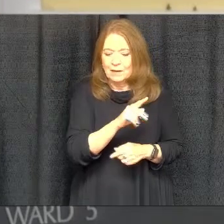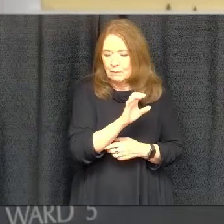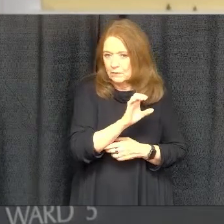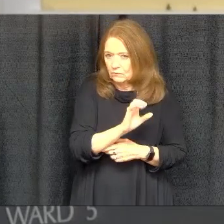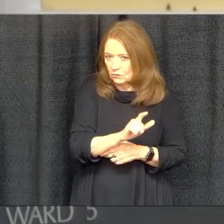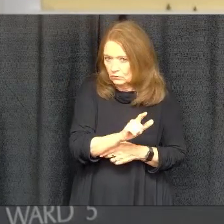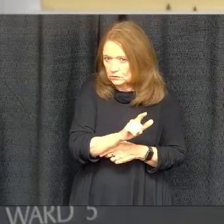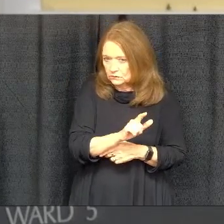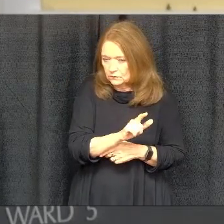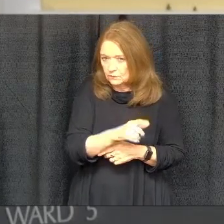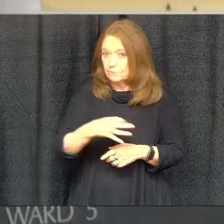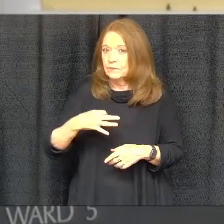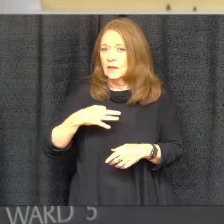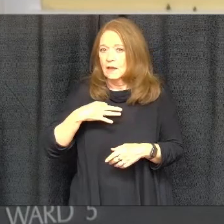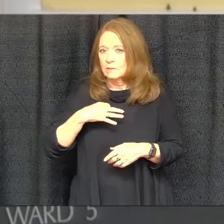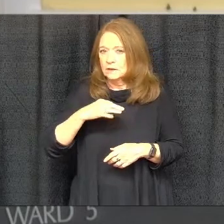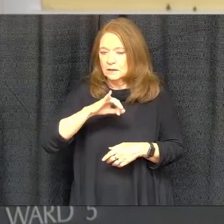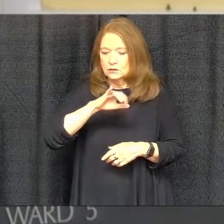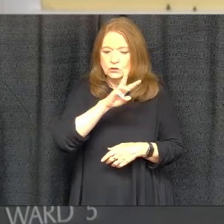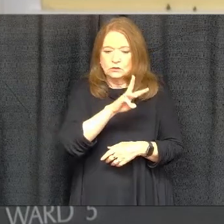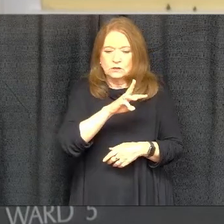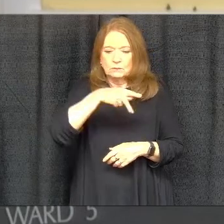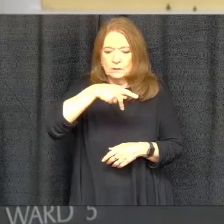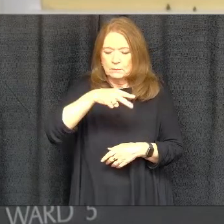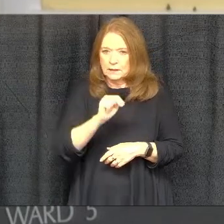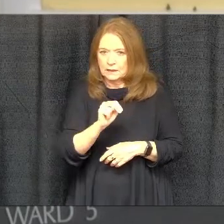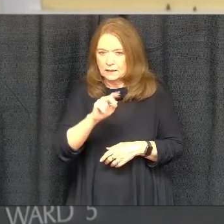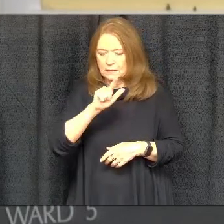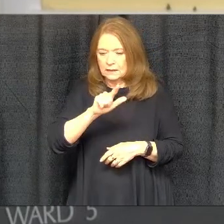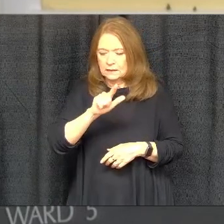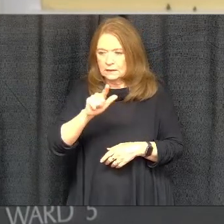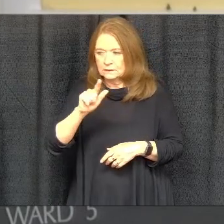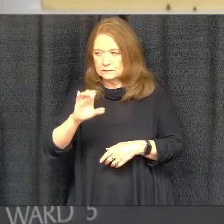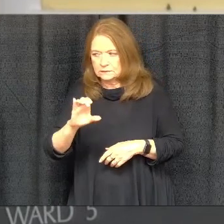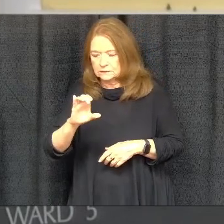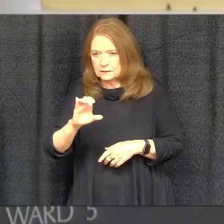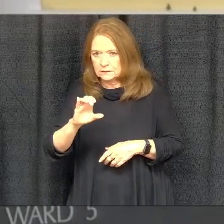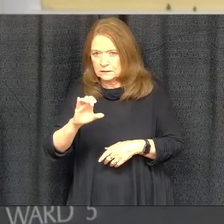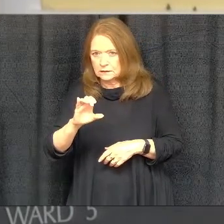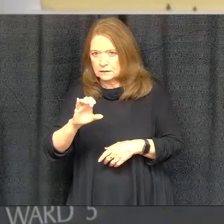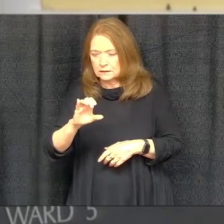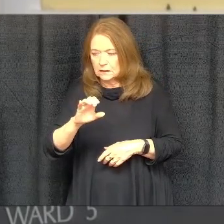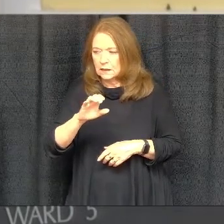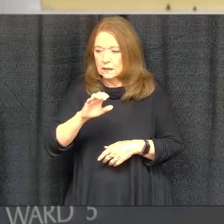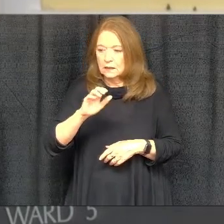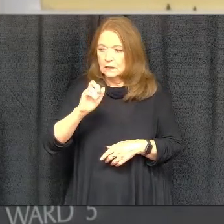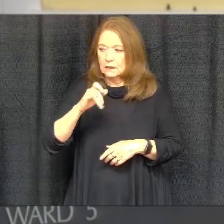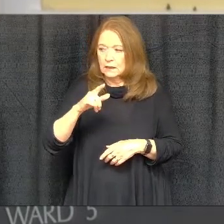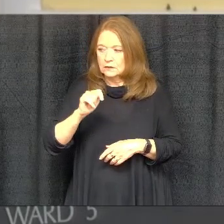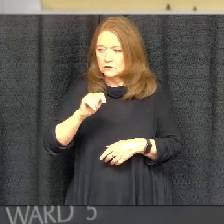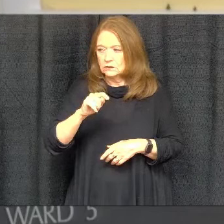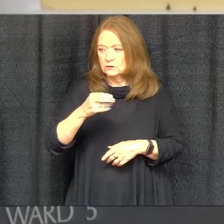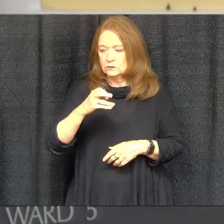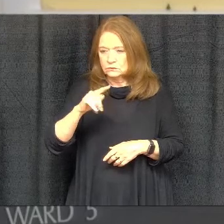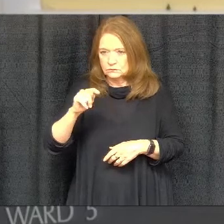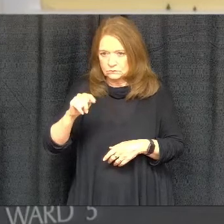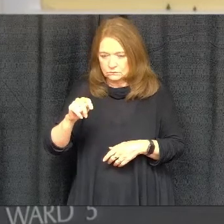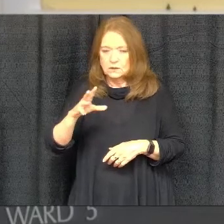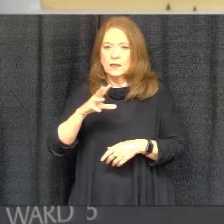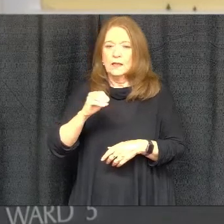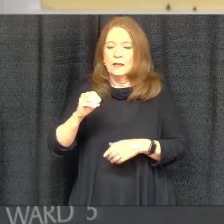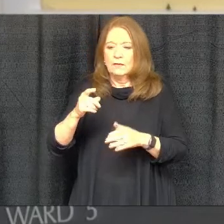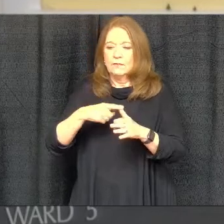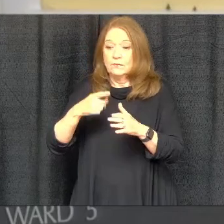Clarksville, application of WPN LLC, Therese Winnington agent, for zone change on property